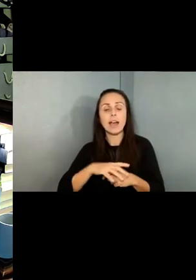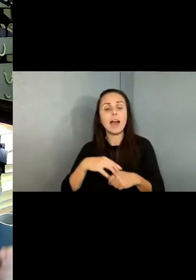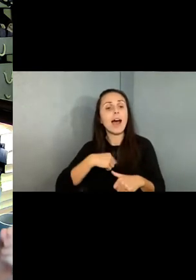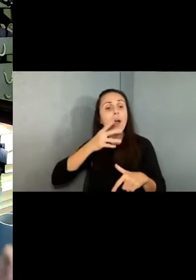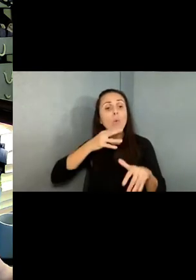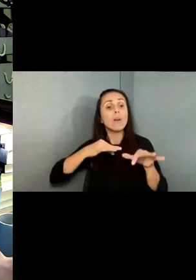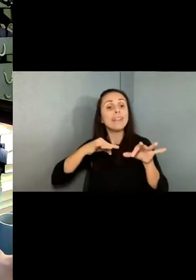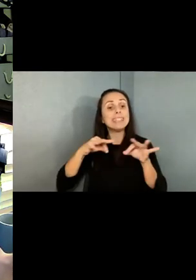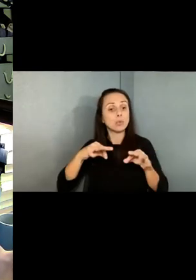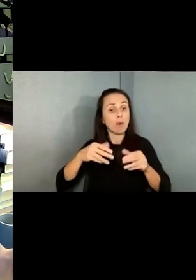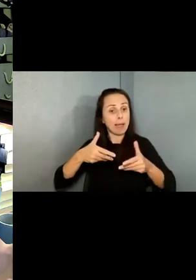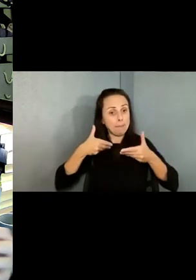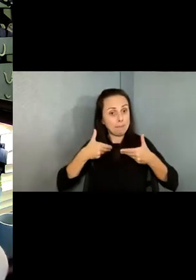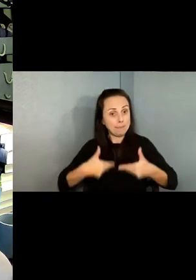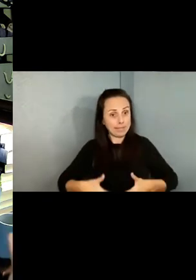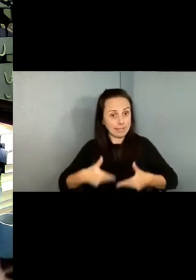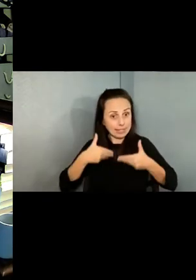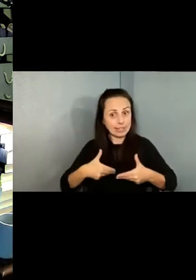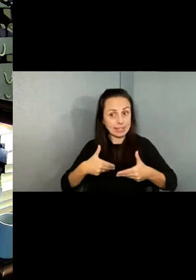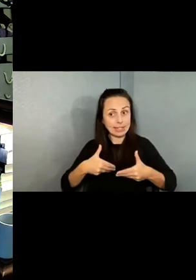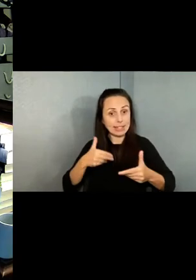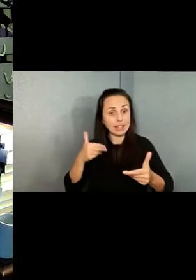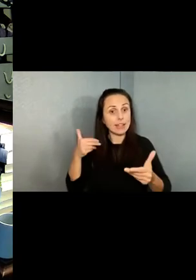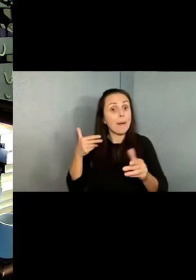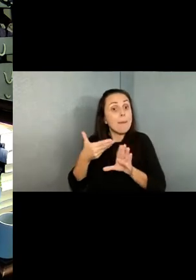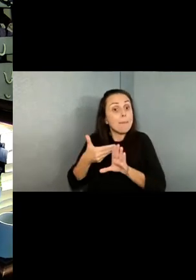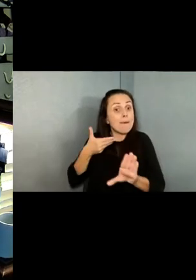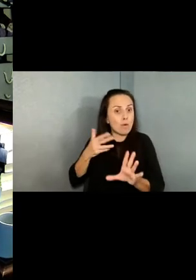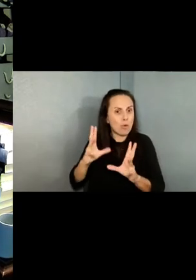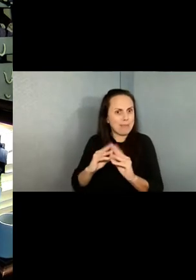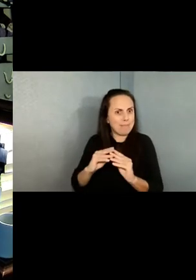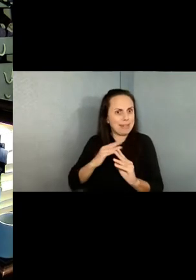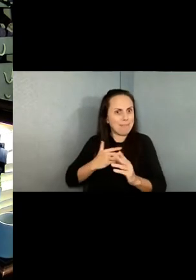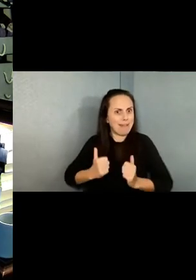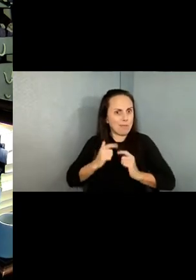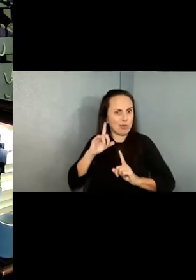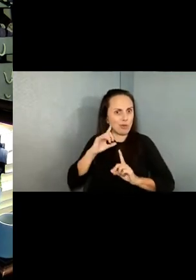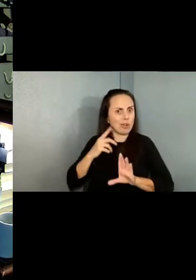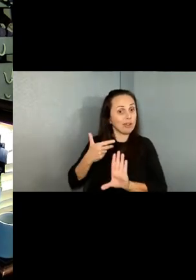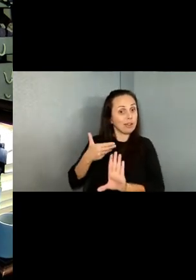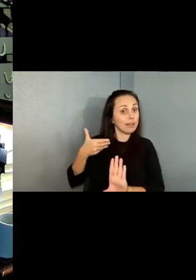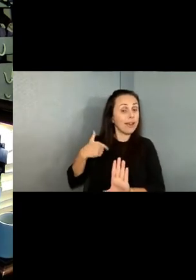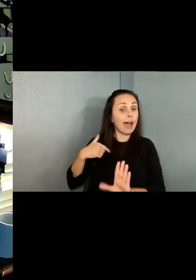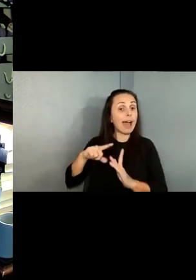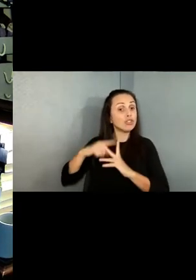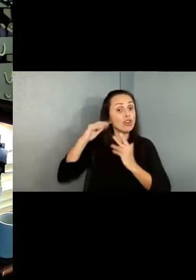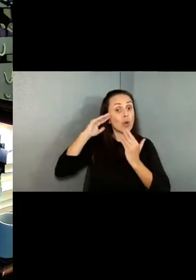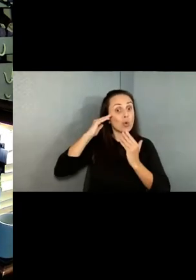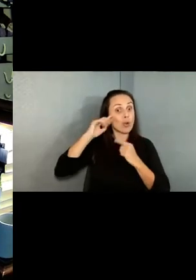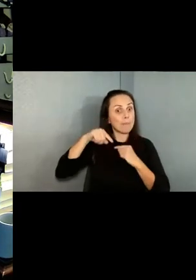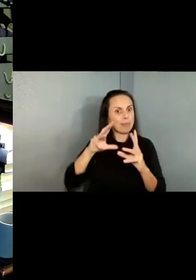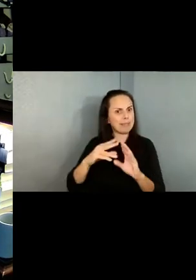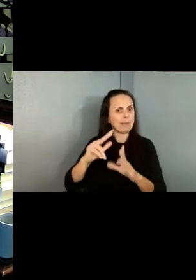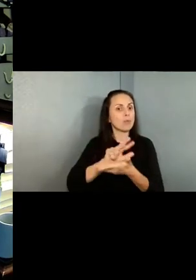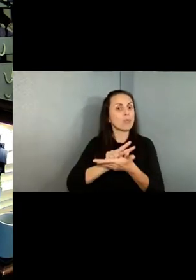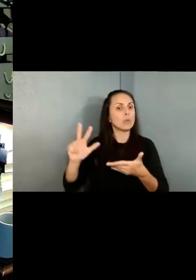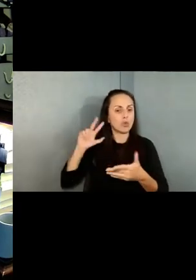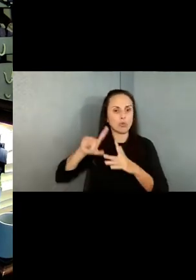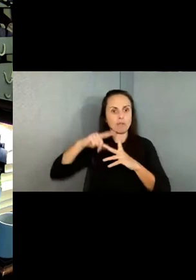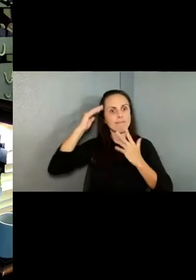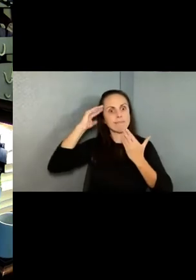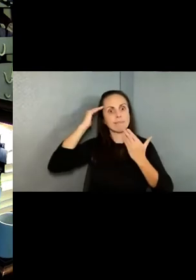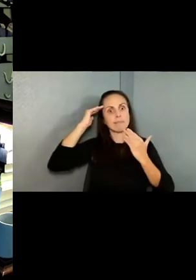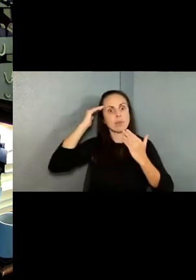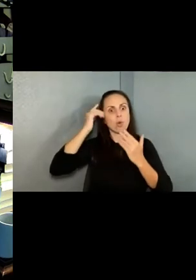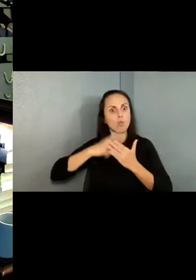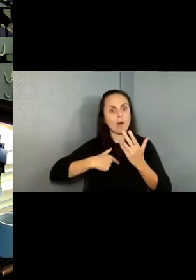description of me leading up to this meeting. Okay, so I start worrying about this meeting about 3 weeks ago. What am I going to